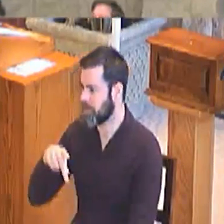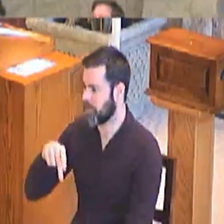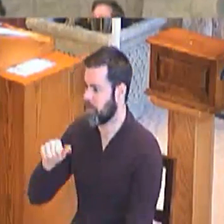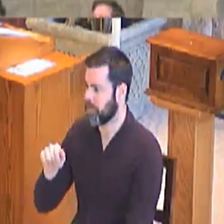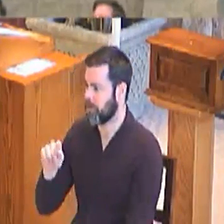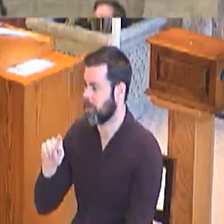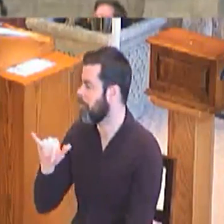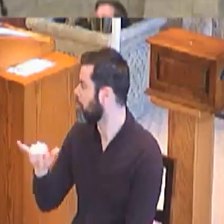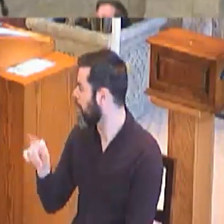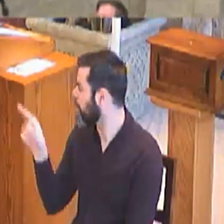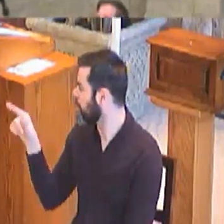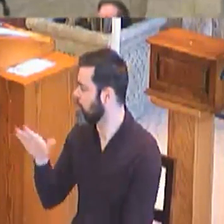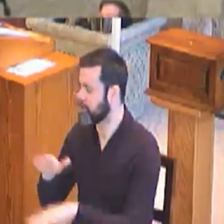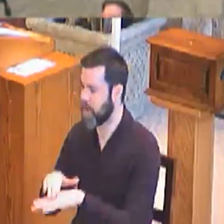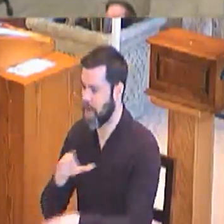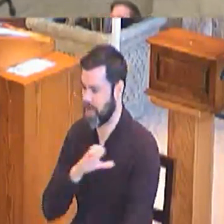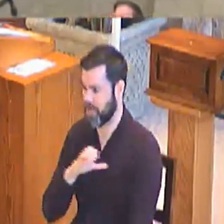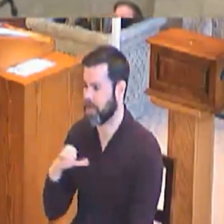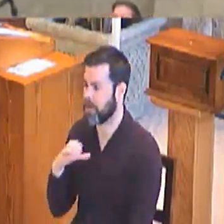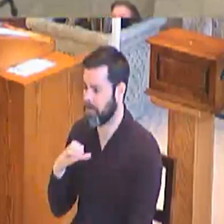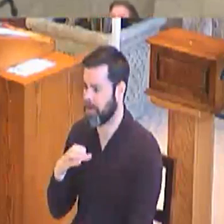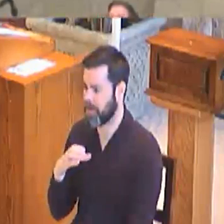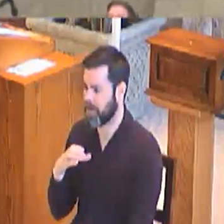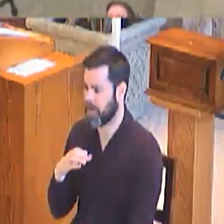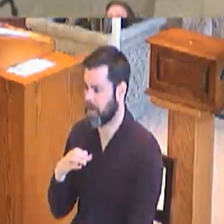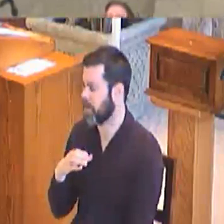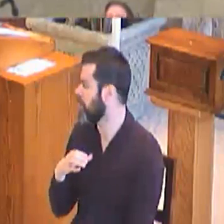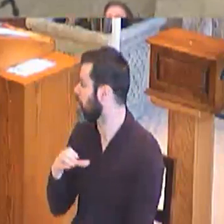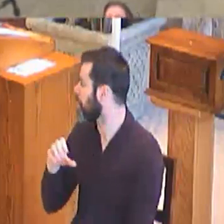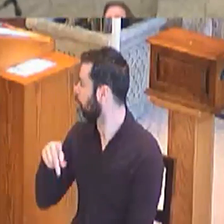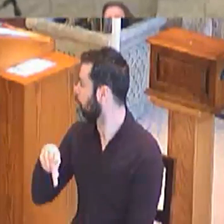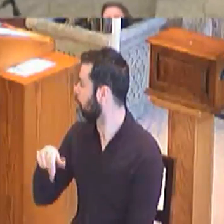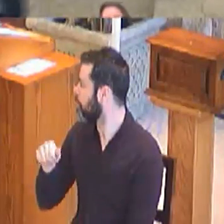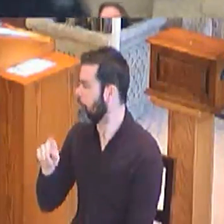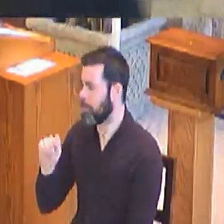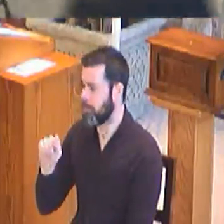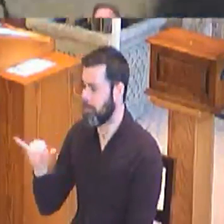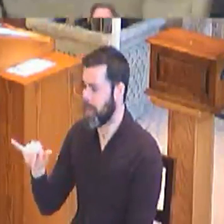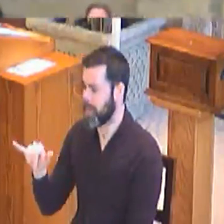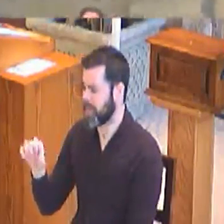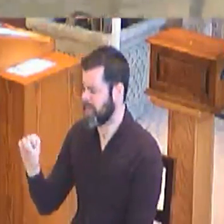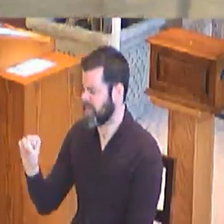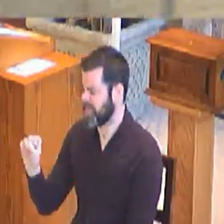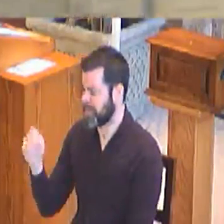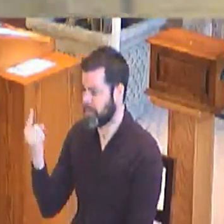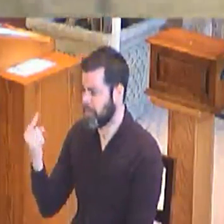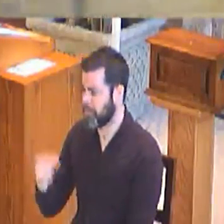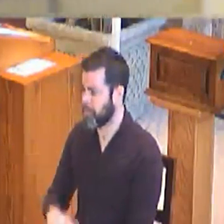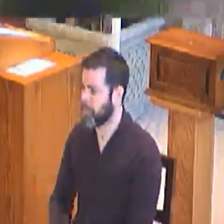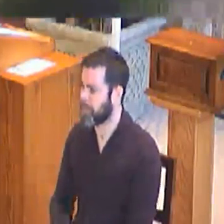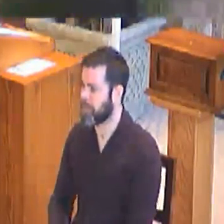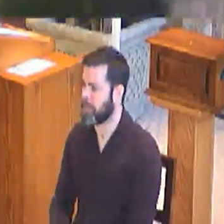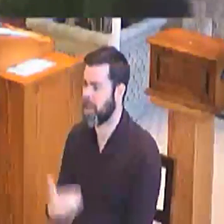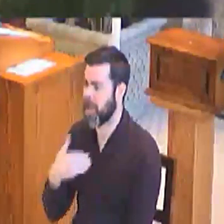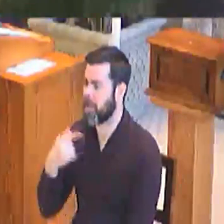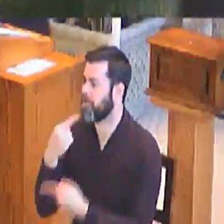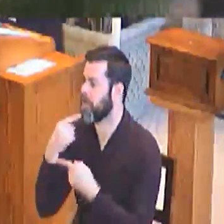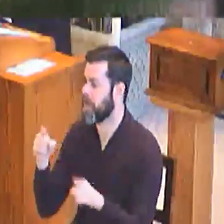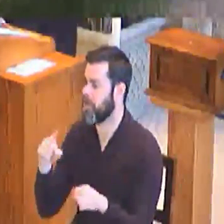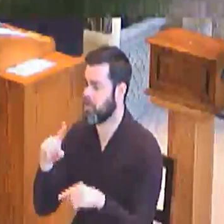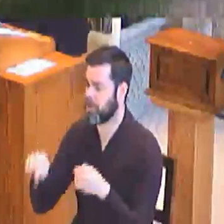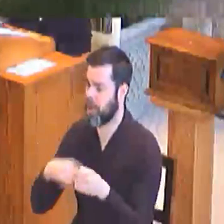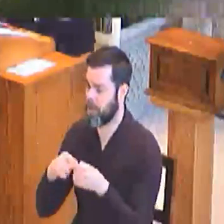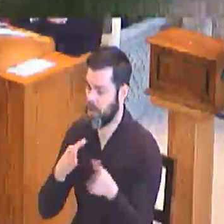strategic plan ad hoc committee. We want to keep you informed. She has an announcement concerning that. And so we want